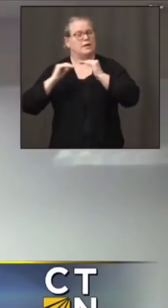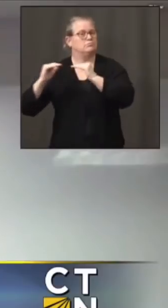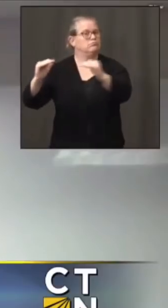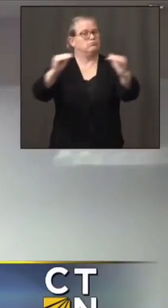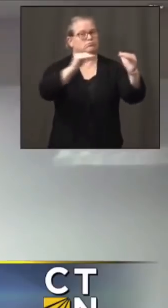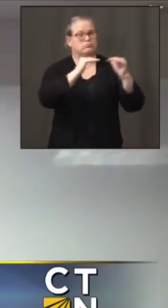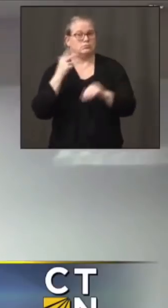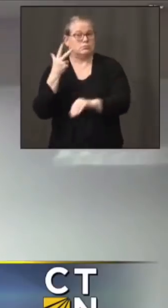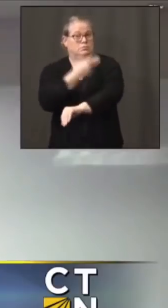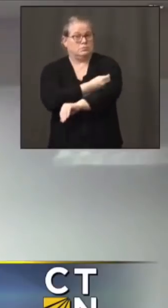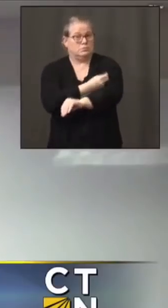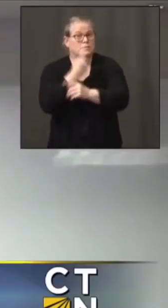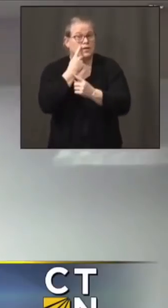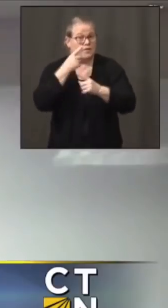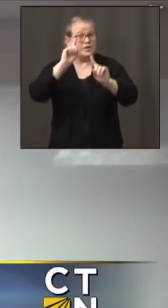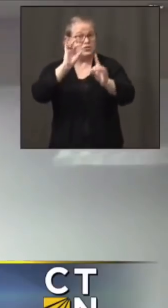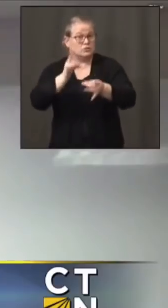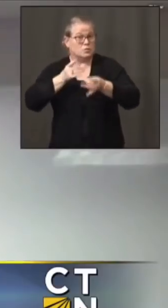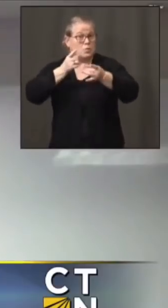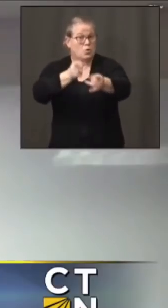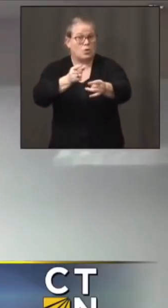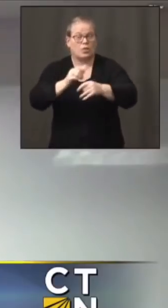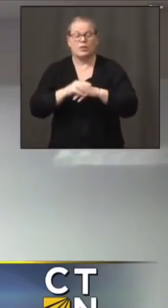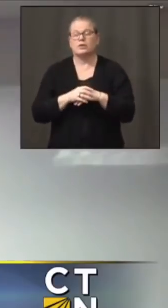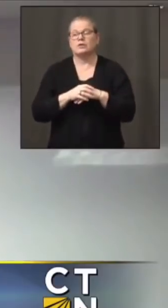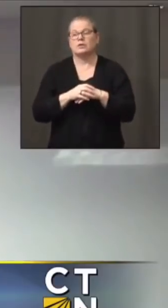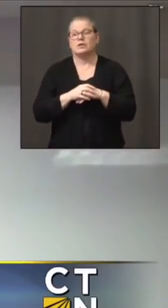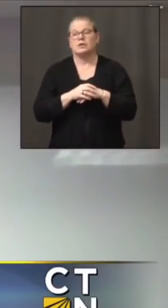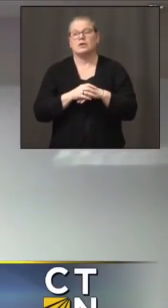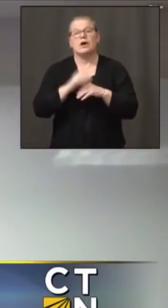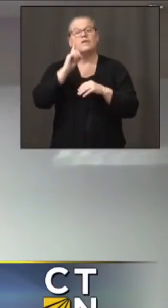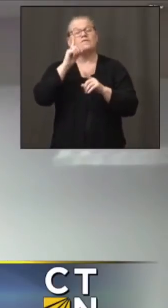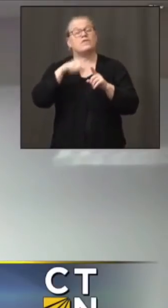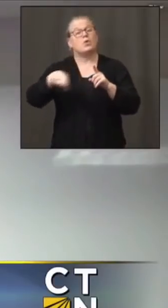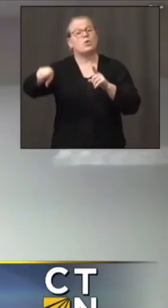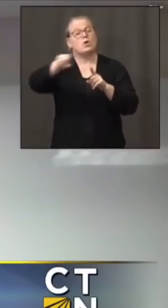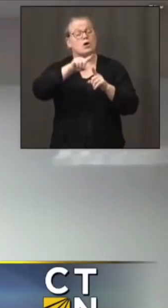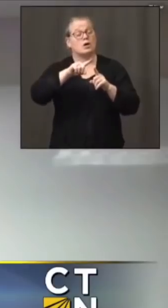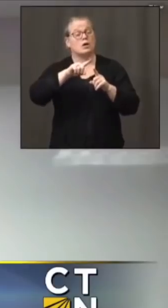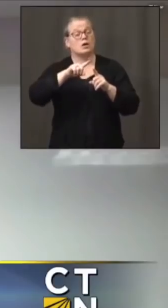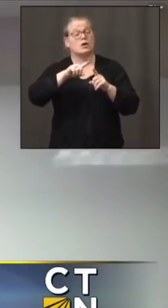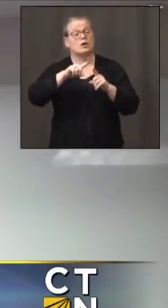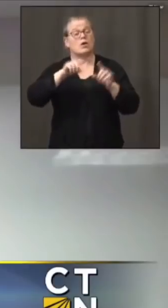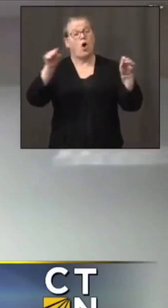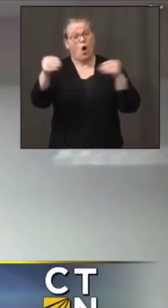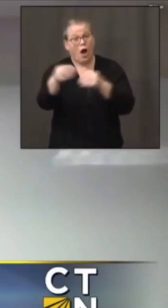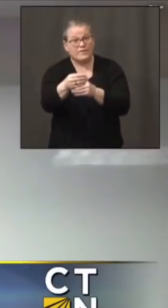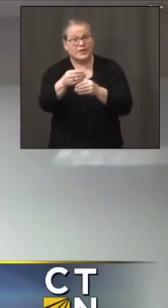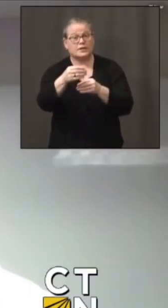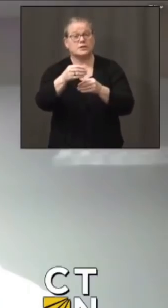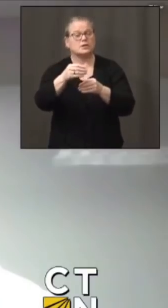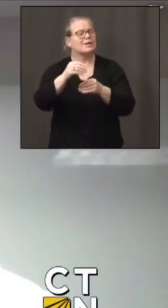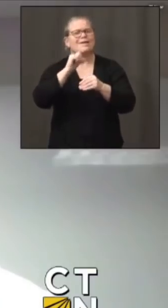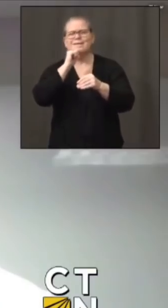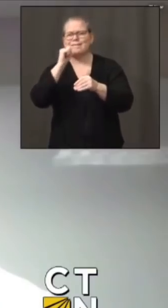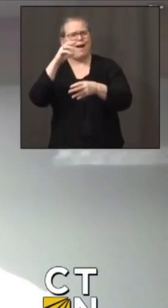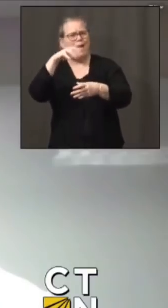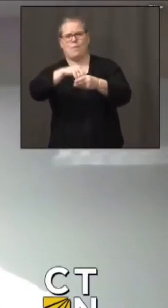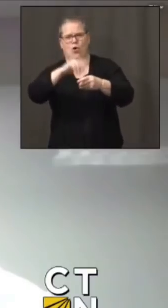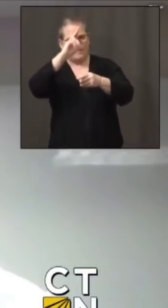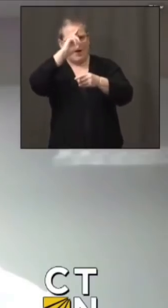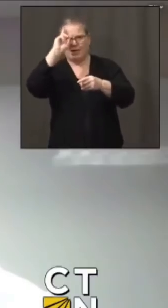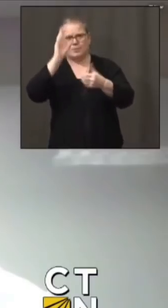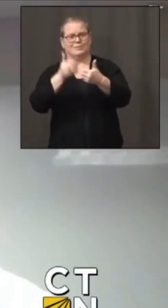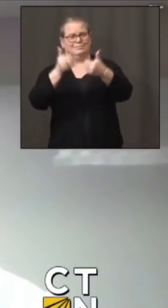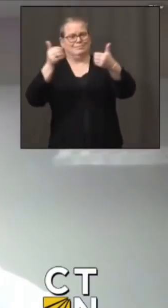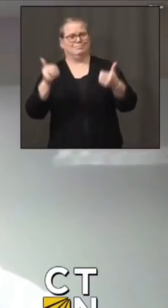For healthcare institutions or for standalone institutions, there will be some collaborative efforts between healthcare systems